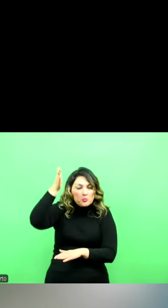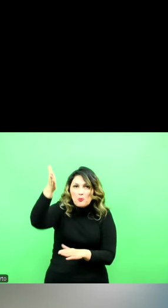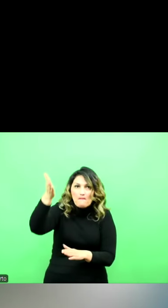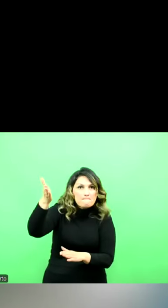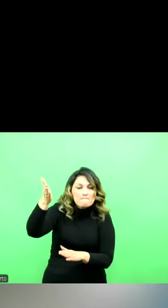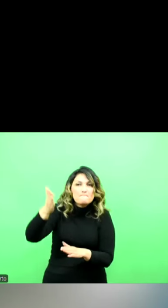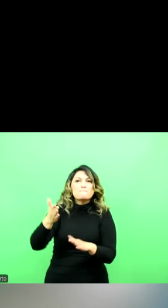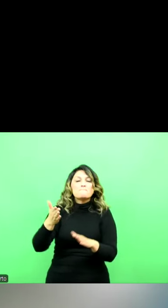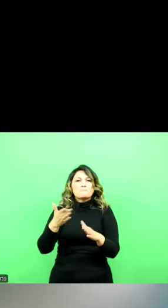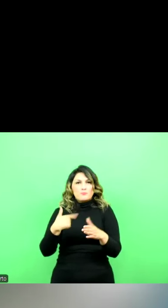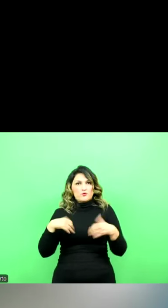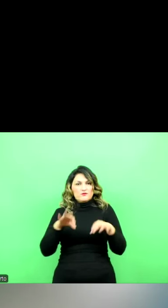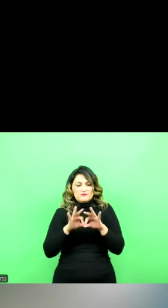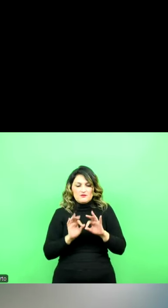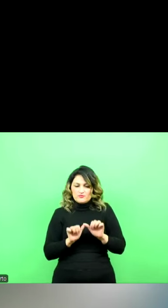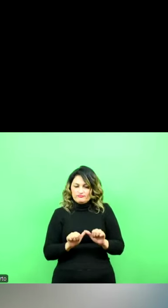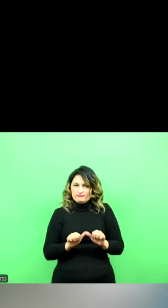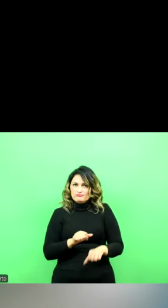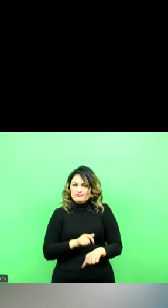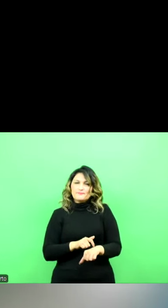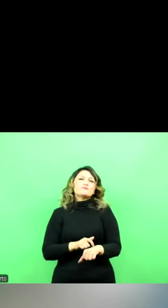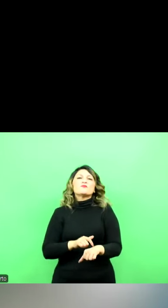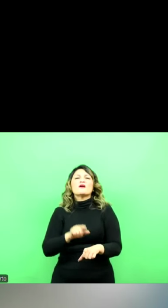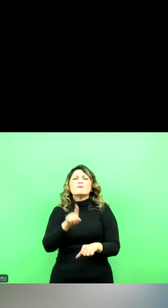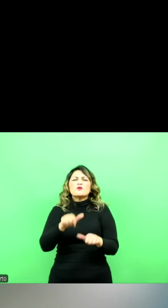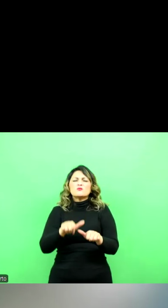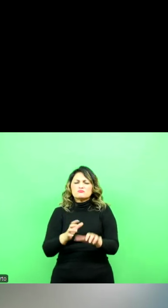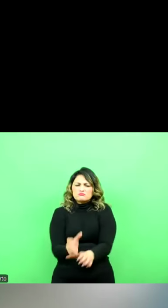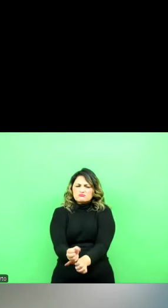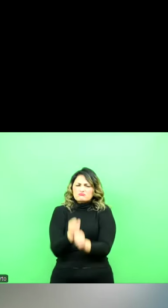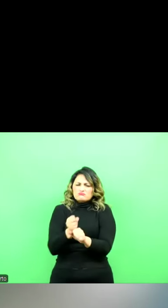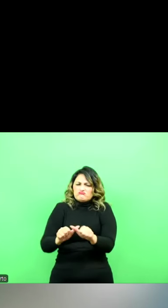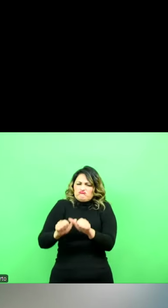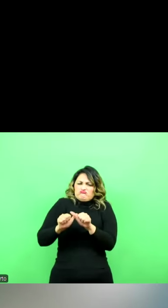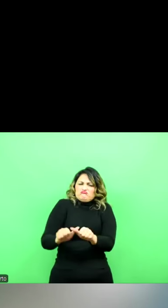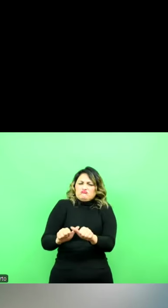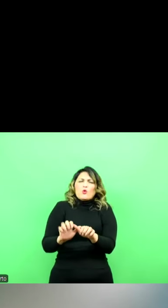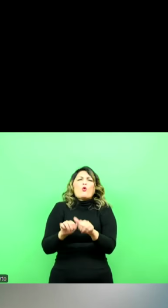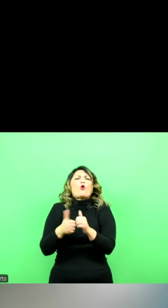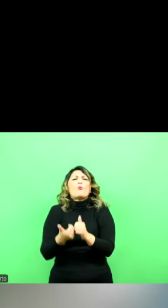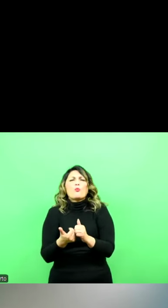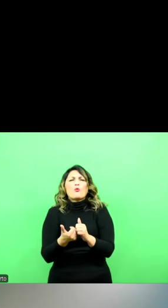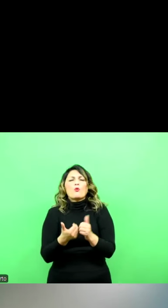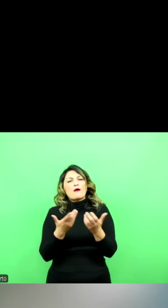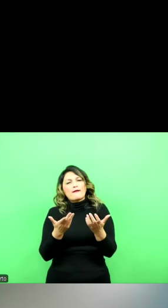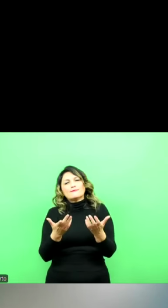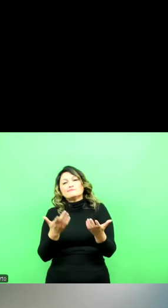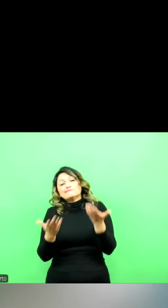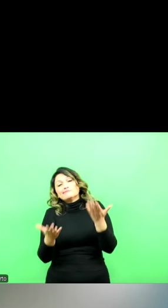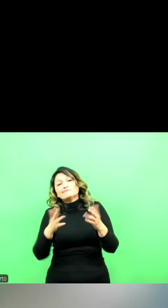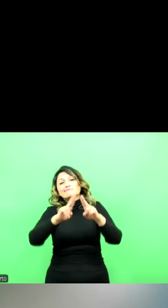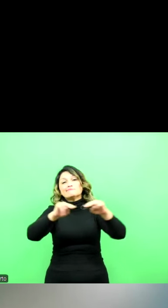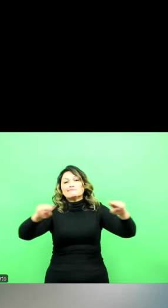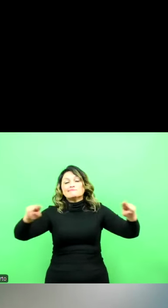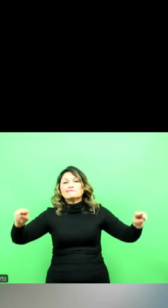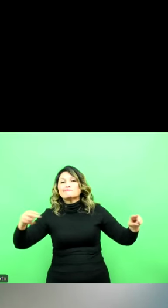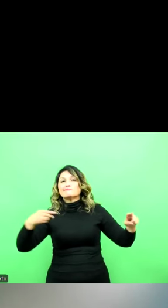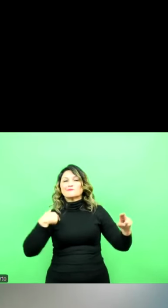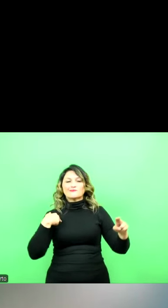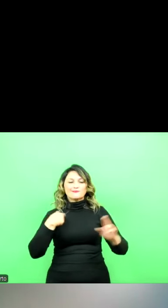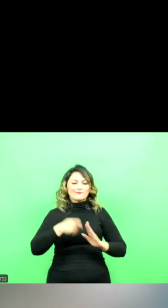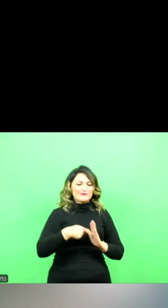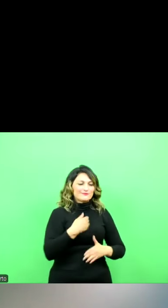of our planet by reducing our carbon footprint and our management of electricity,